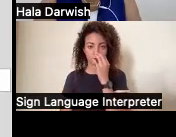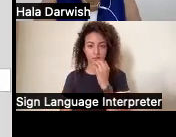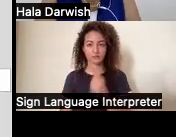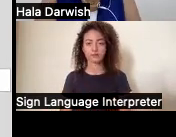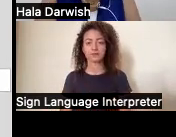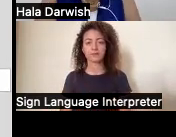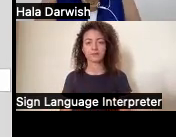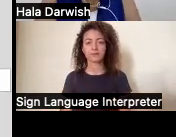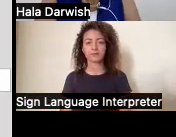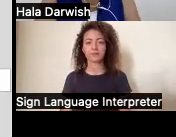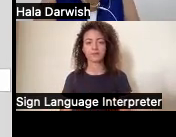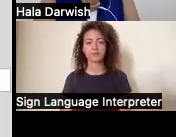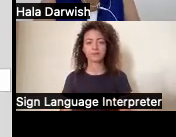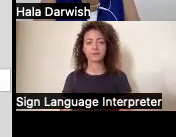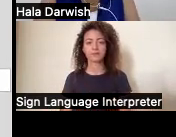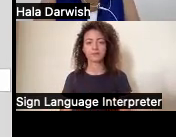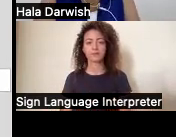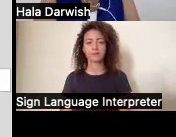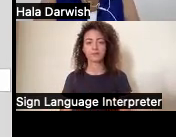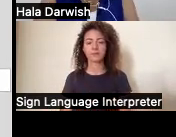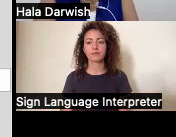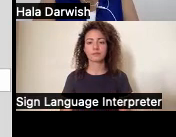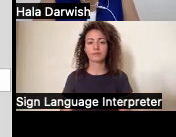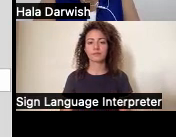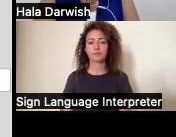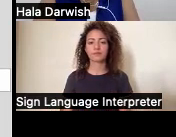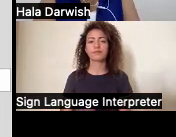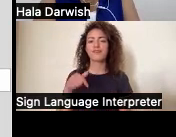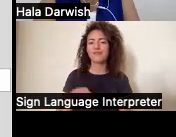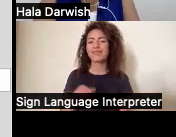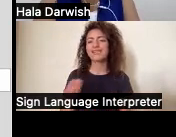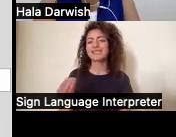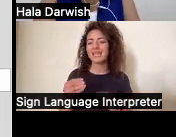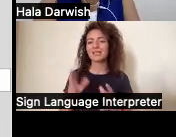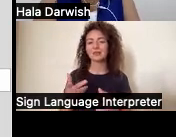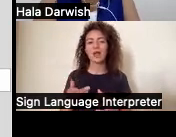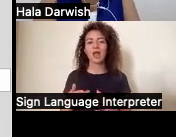also we have sectoral approach that